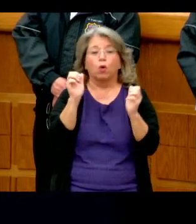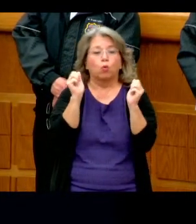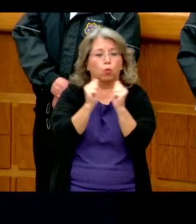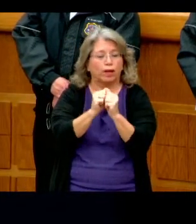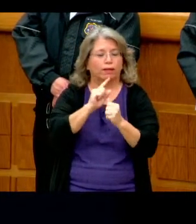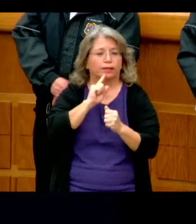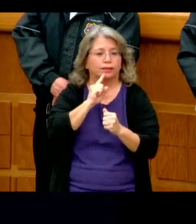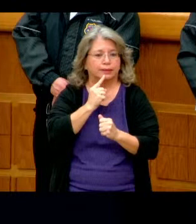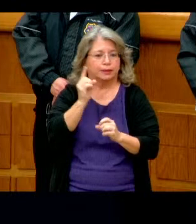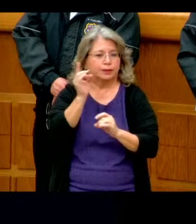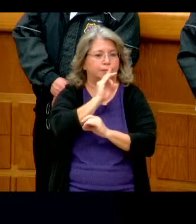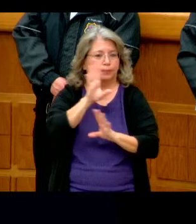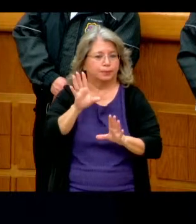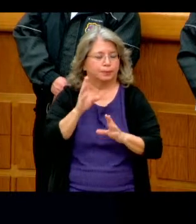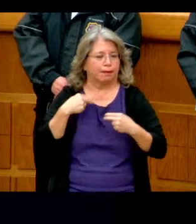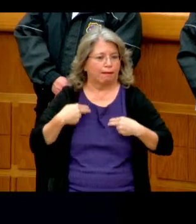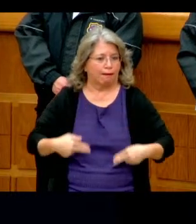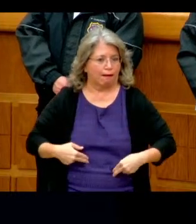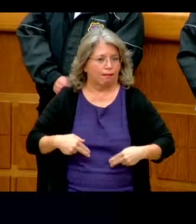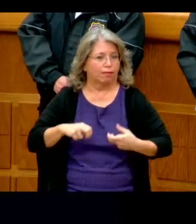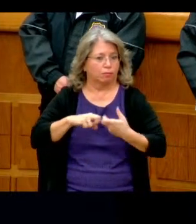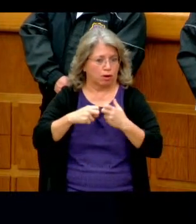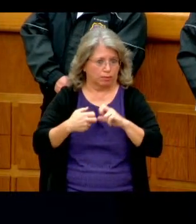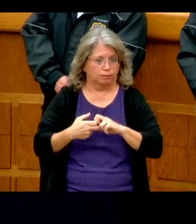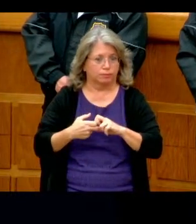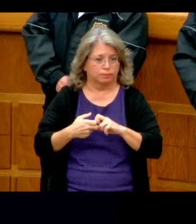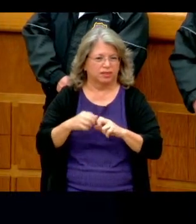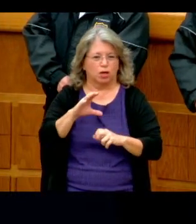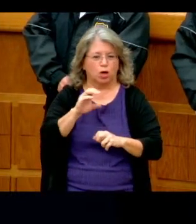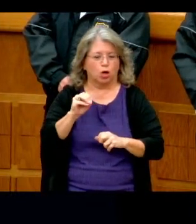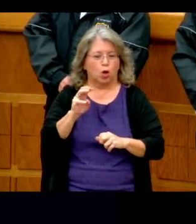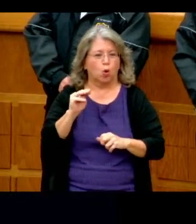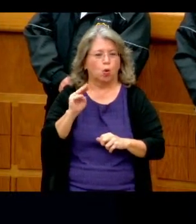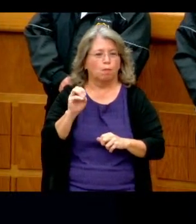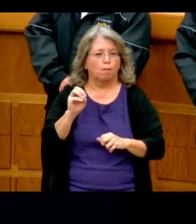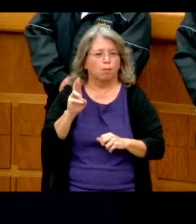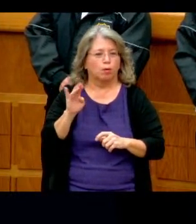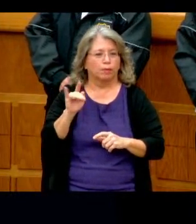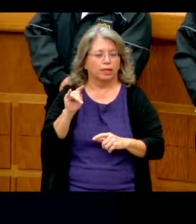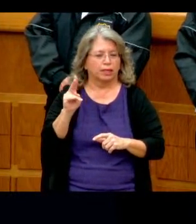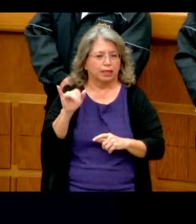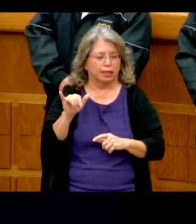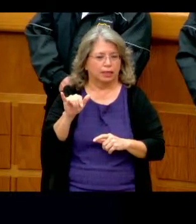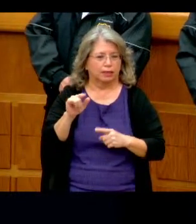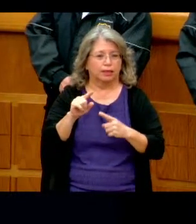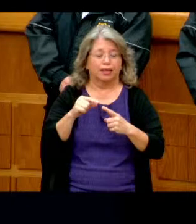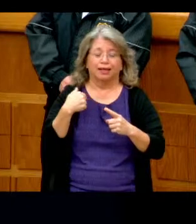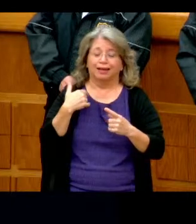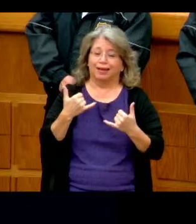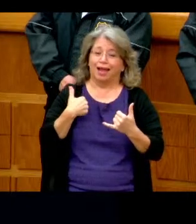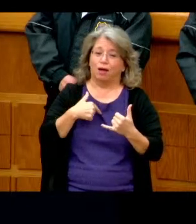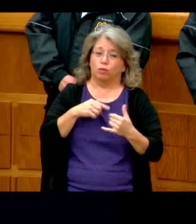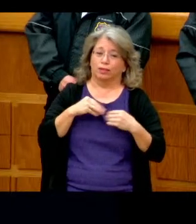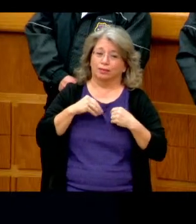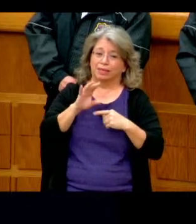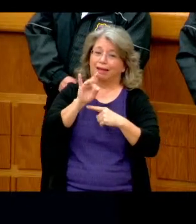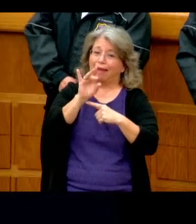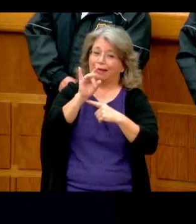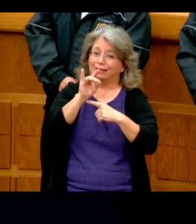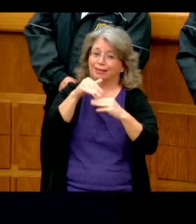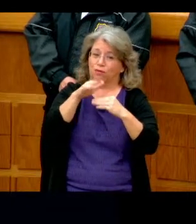condition. So for those individuals, we're taking 18 years and older. And the reason we're not taking 16